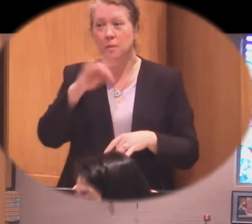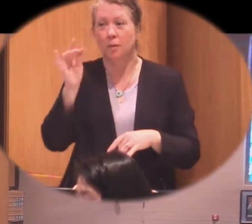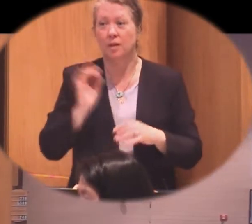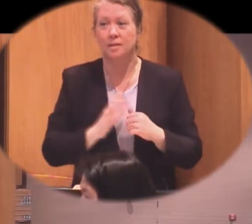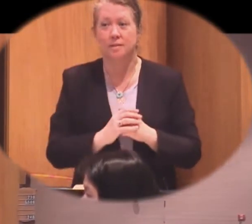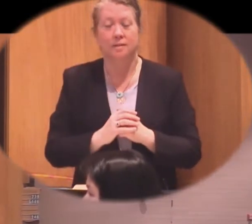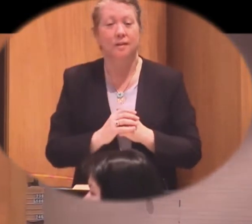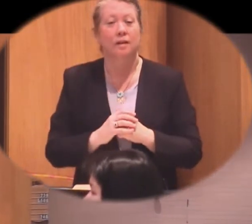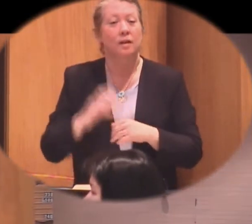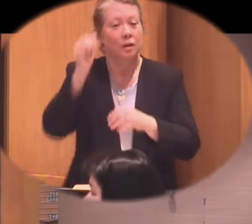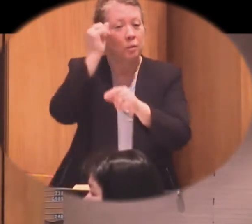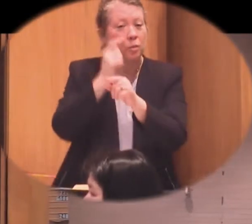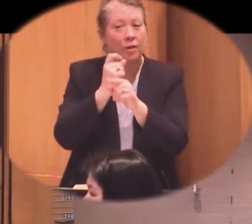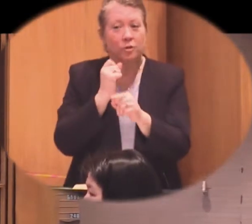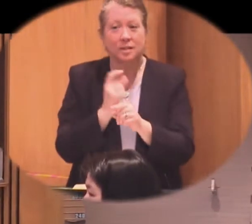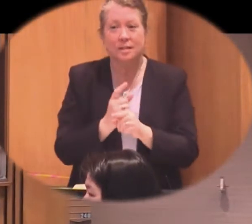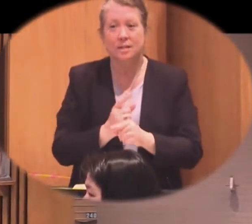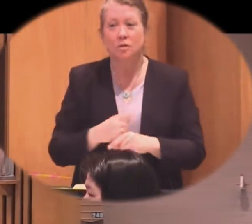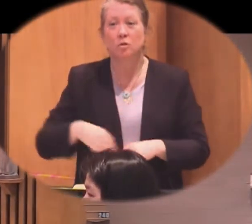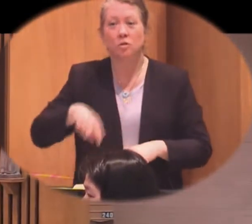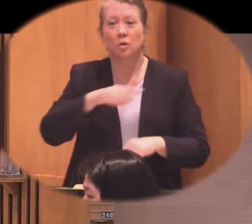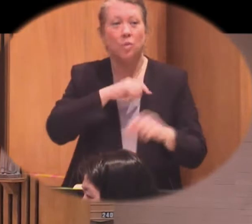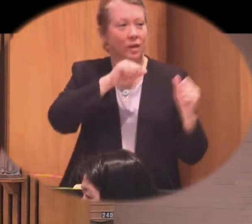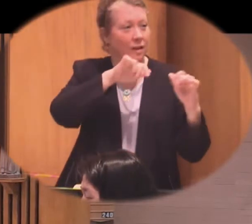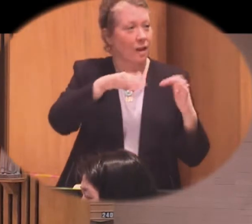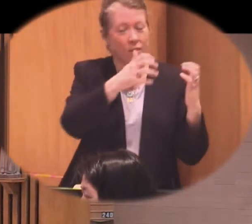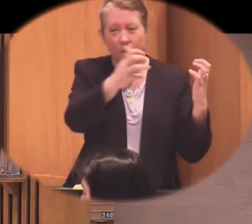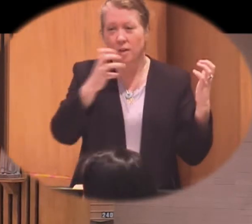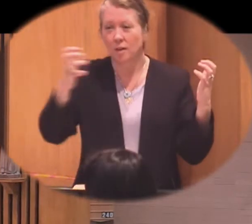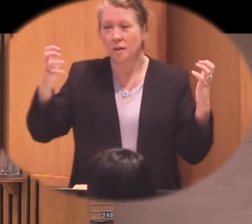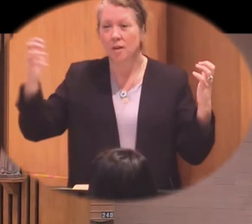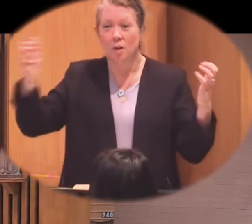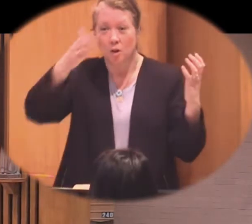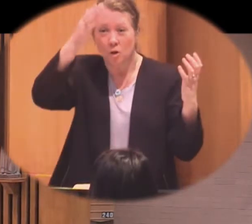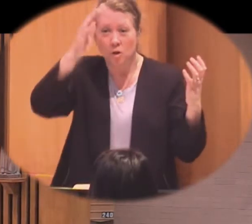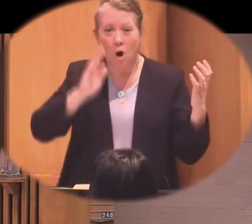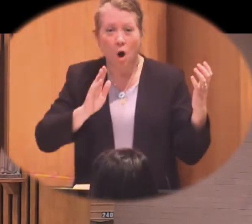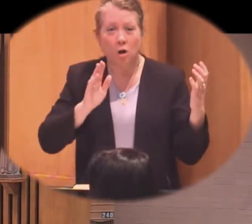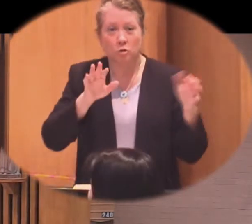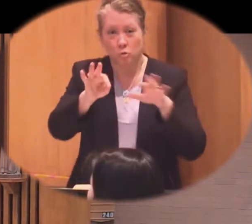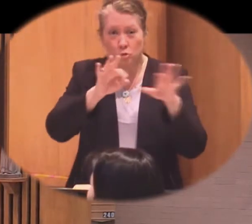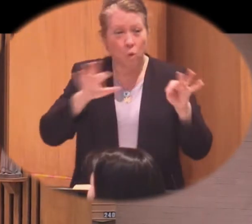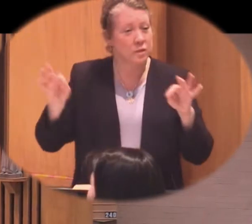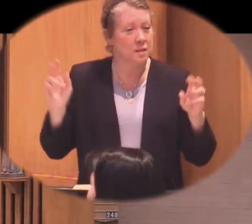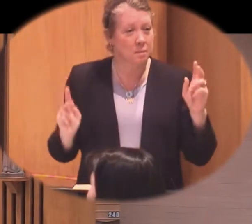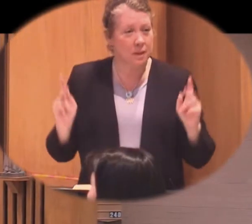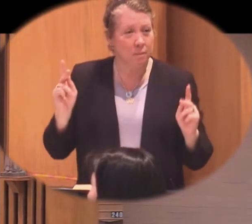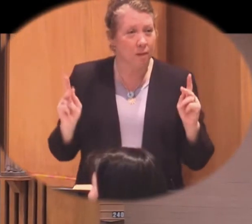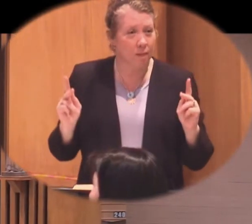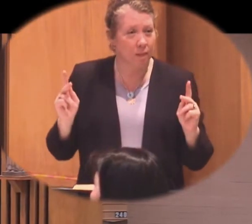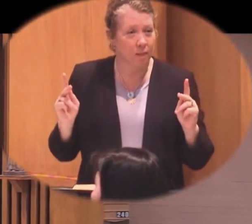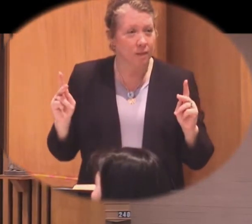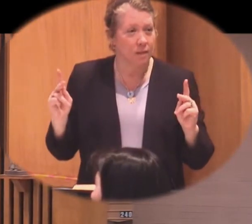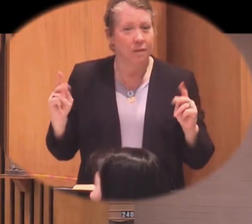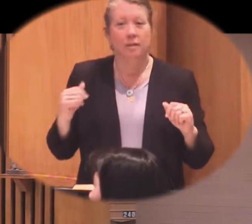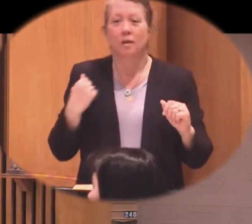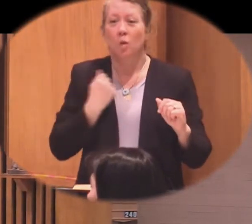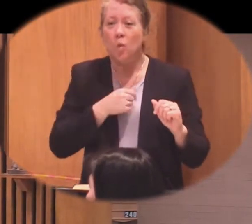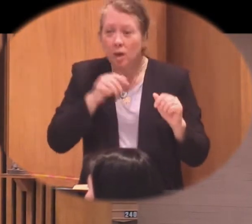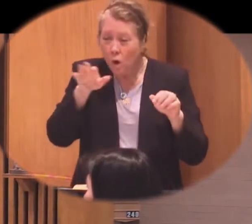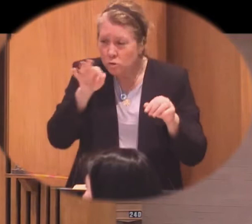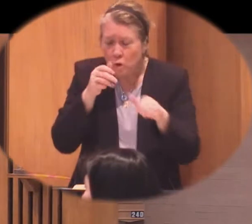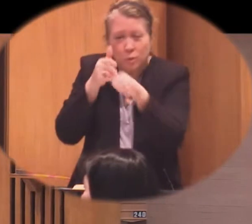My brothers and sisters, we gather as God's people, God's chosen people, chosen to follow the path